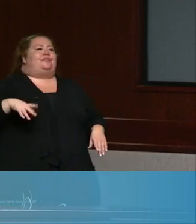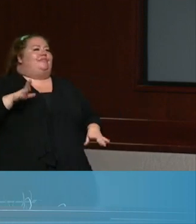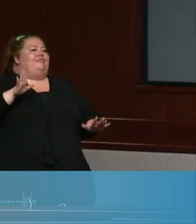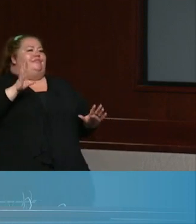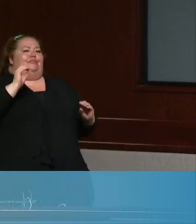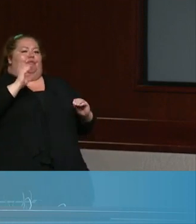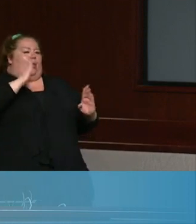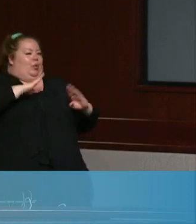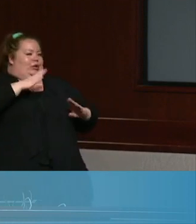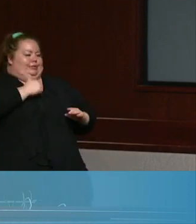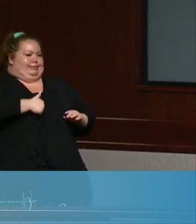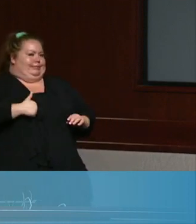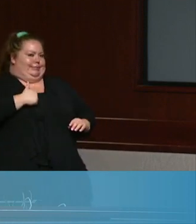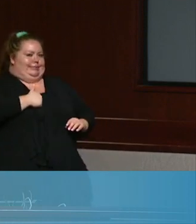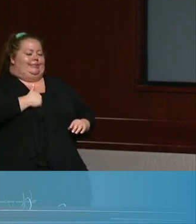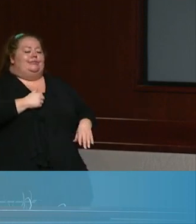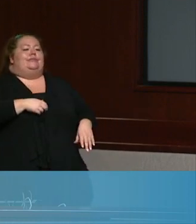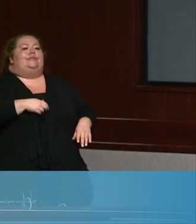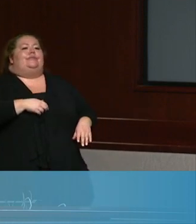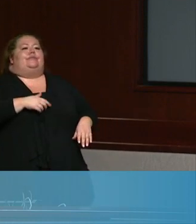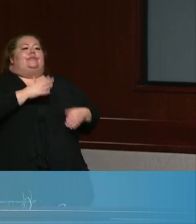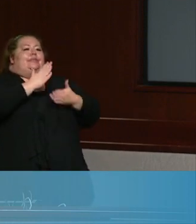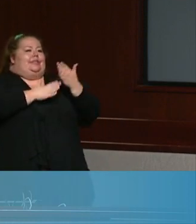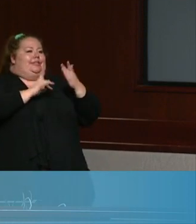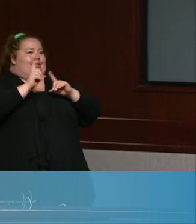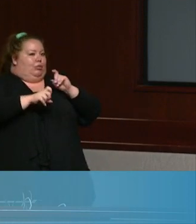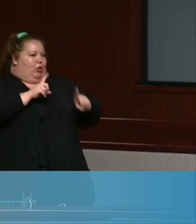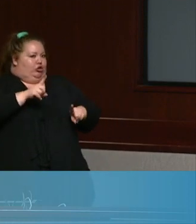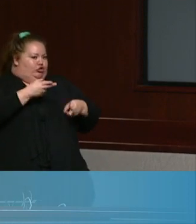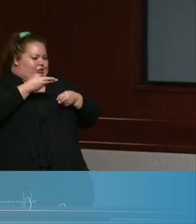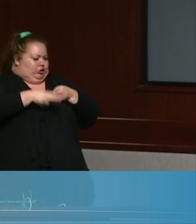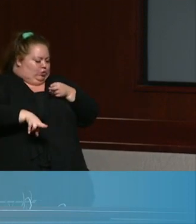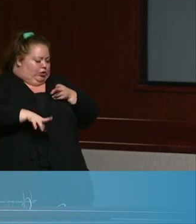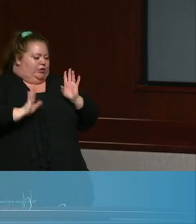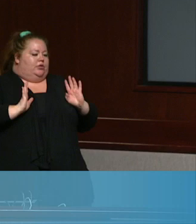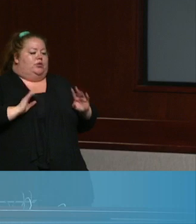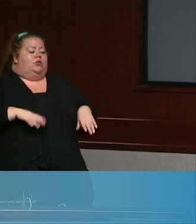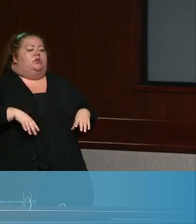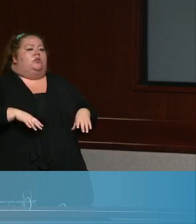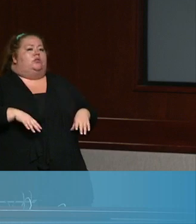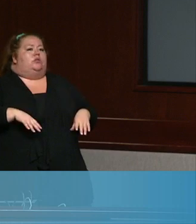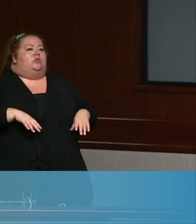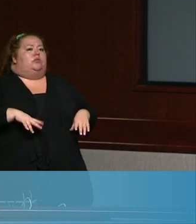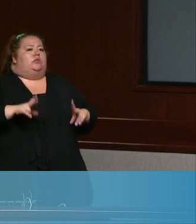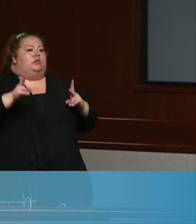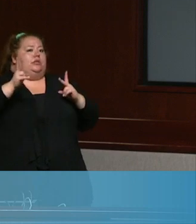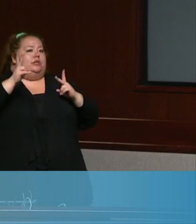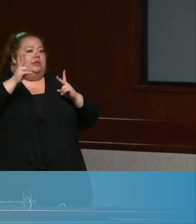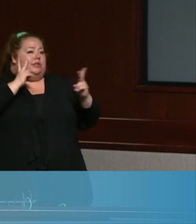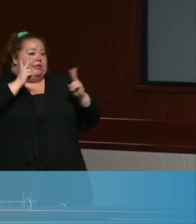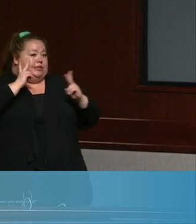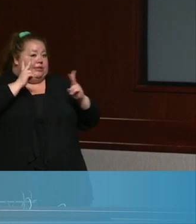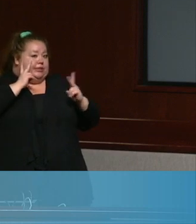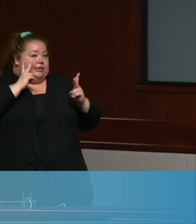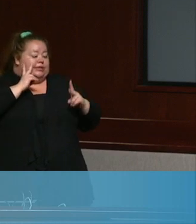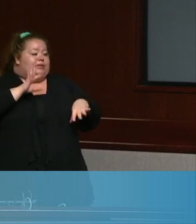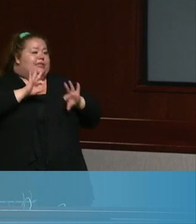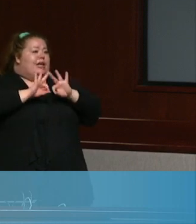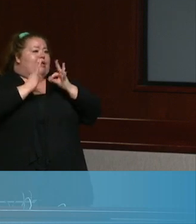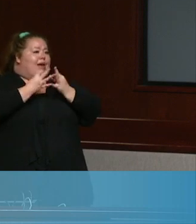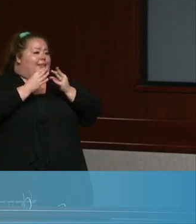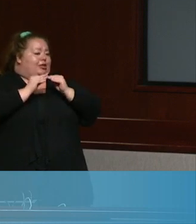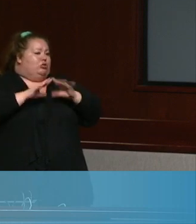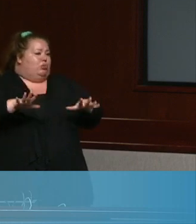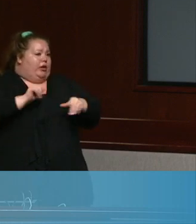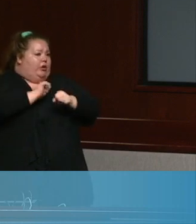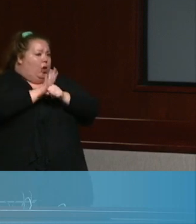I apologize. So I do have a few questions. I will keep them short. We are seeing an uptick in family spread. I'm just wondering if